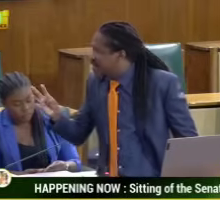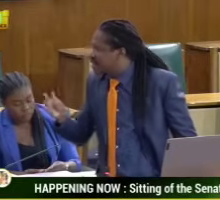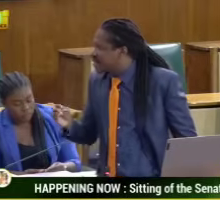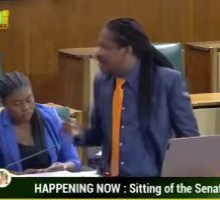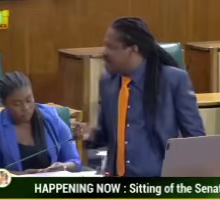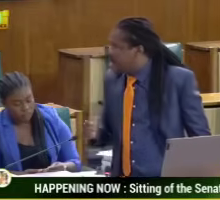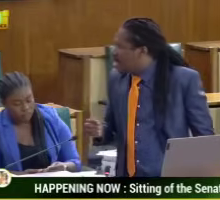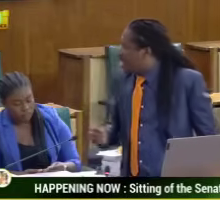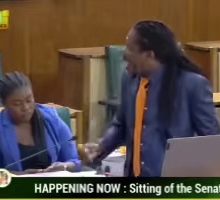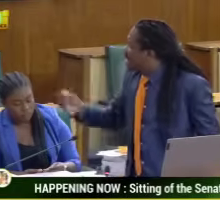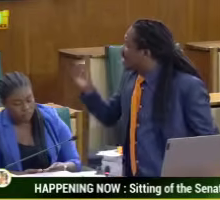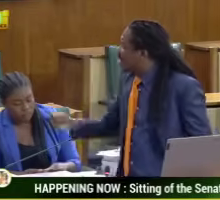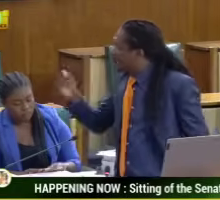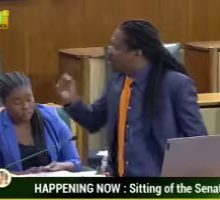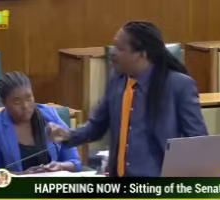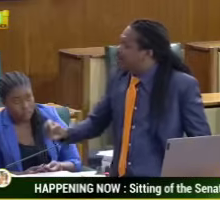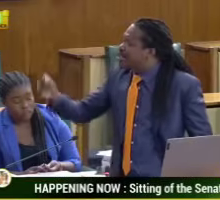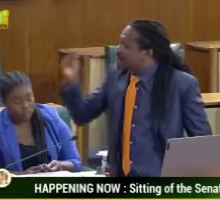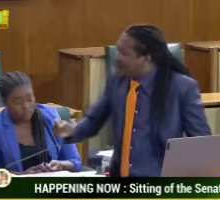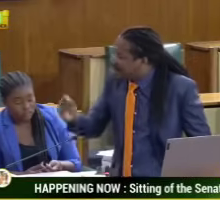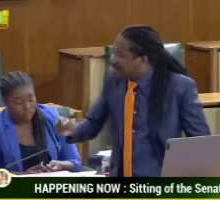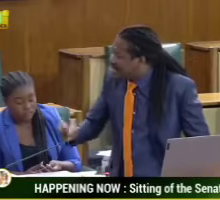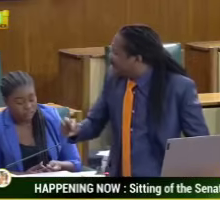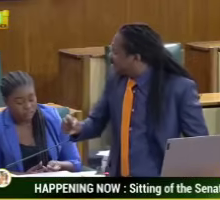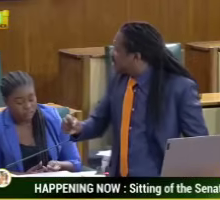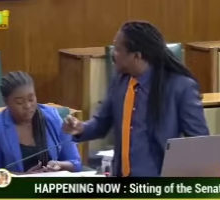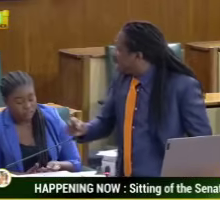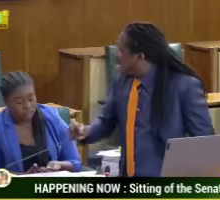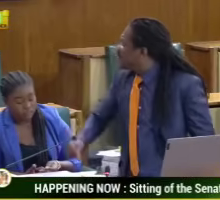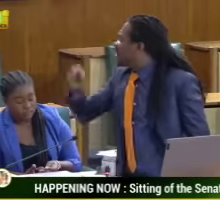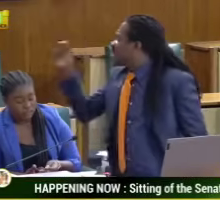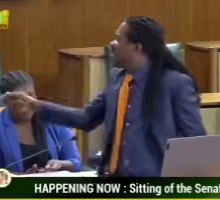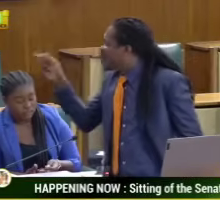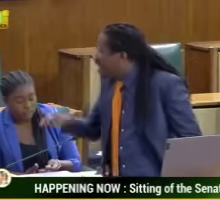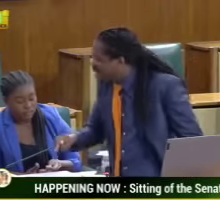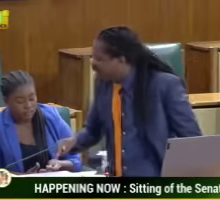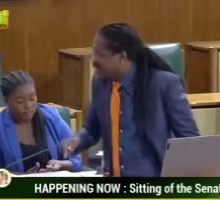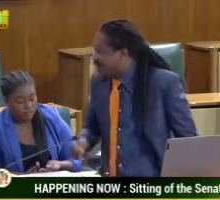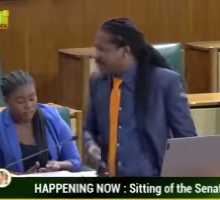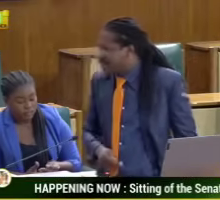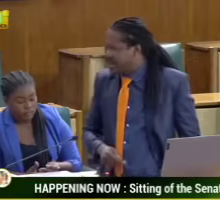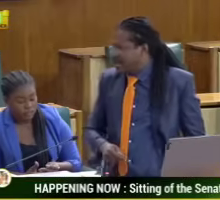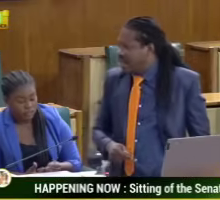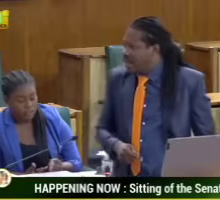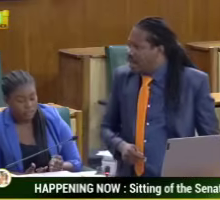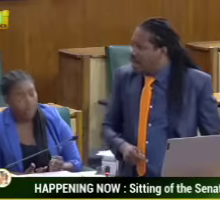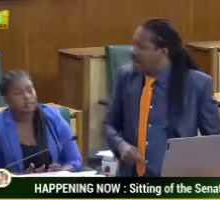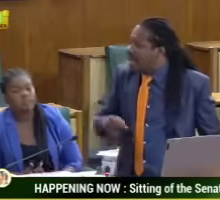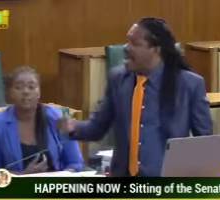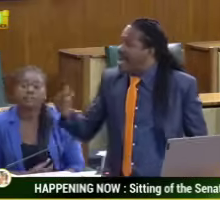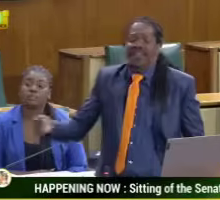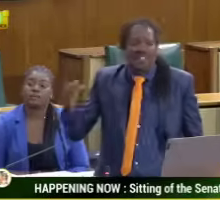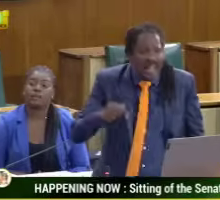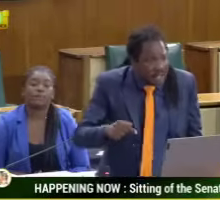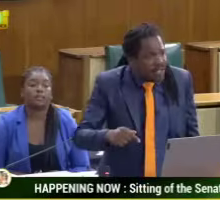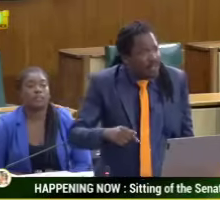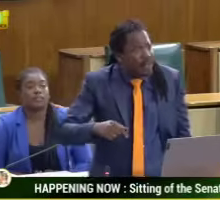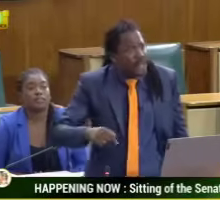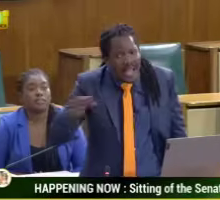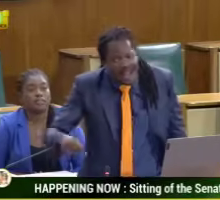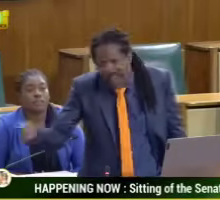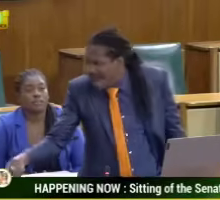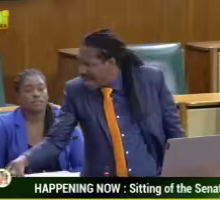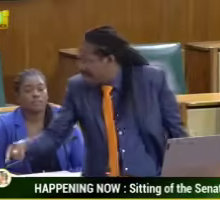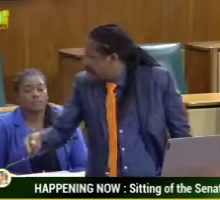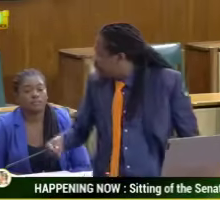assistance. And even though the circumstances have deteriorated, They have not